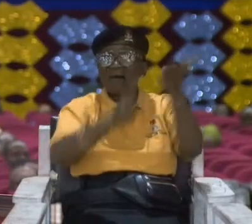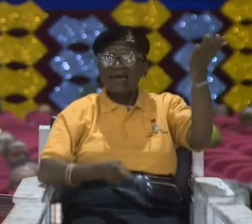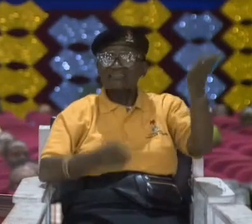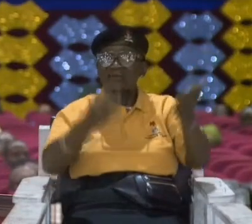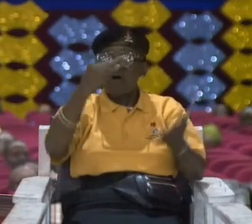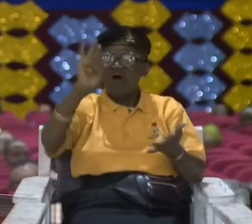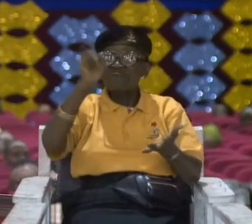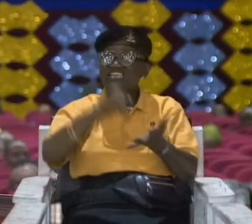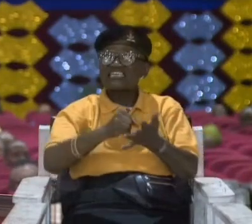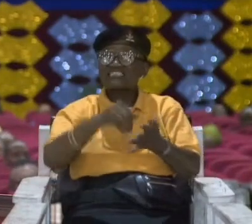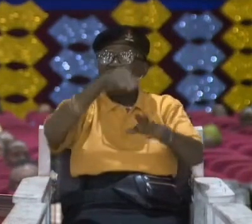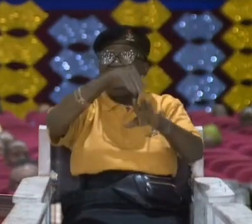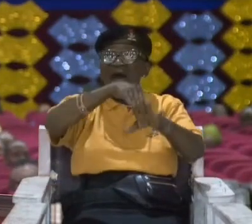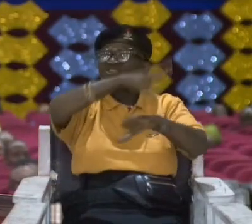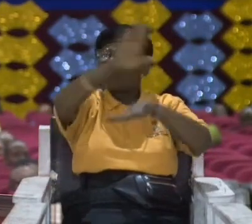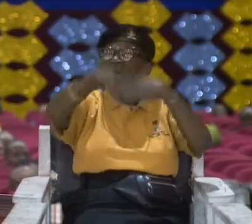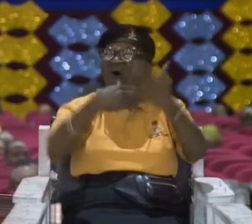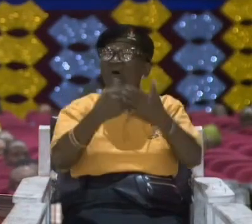Why?